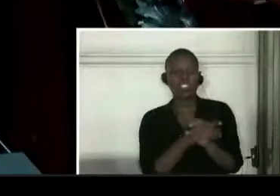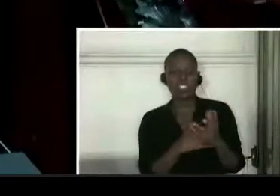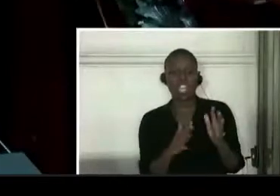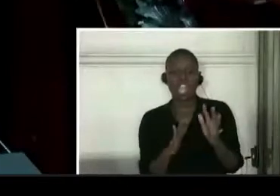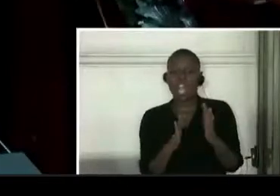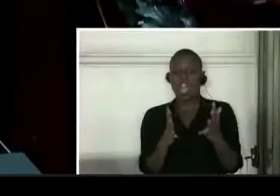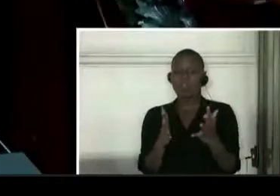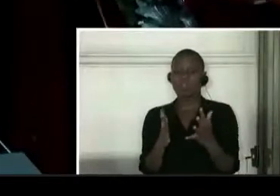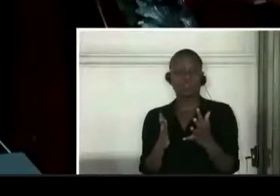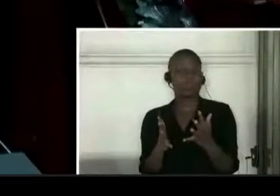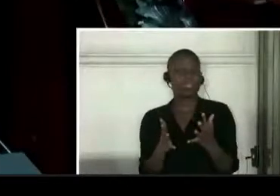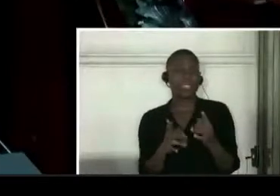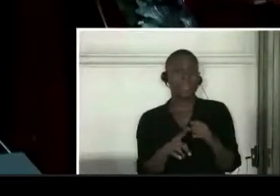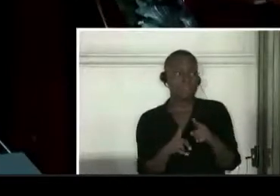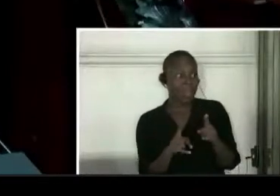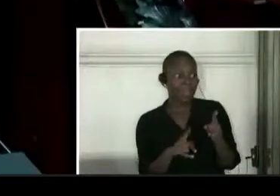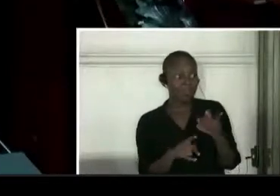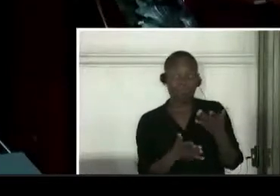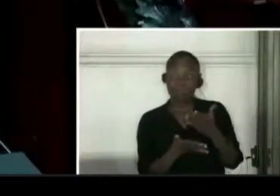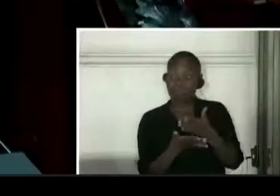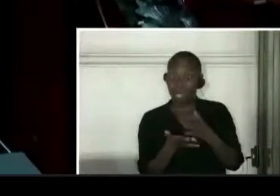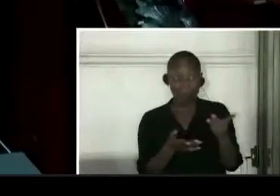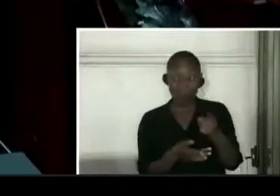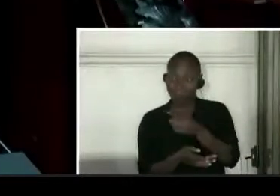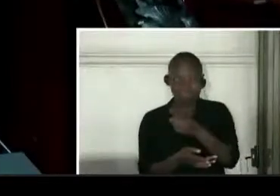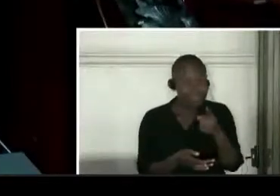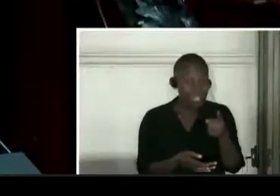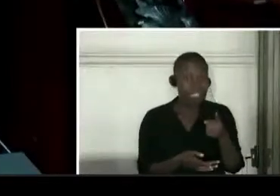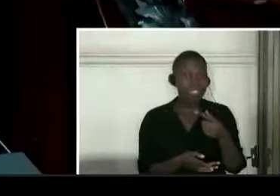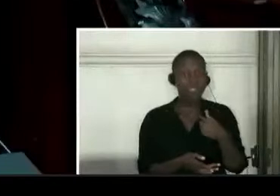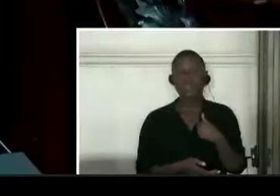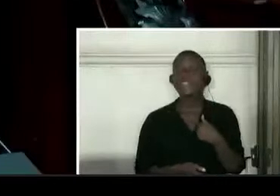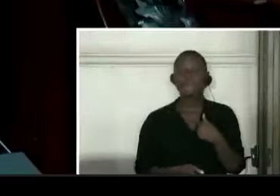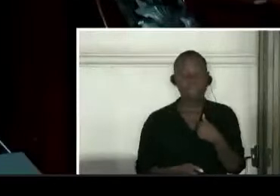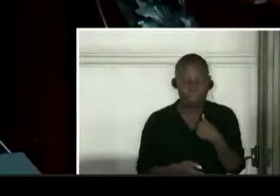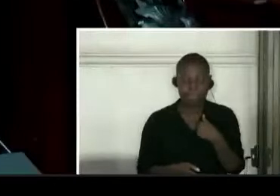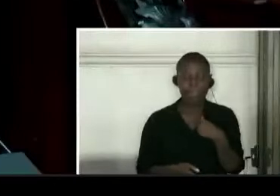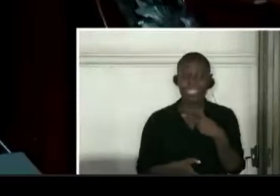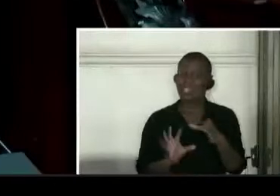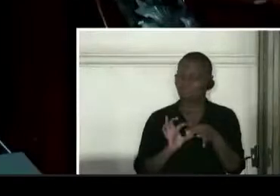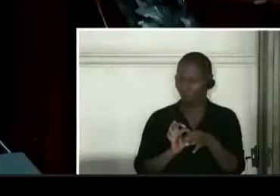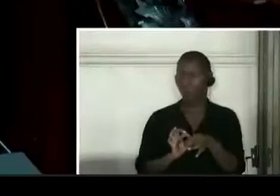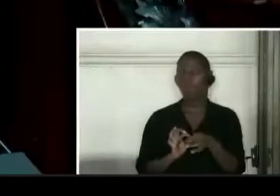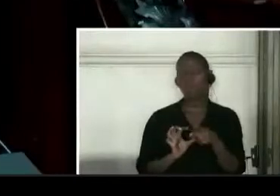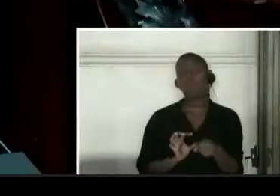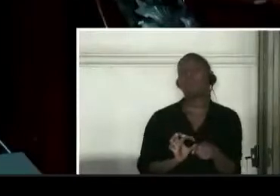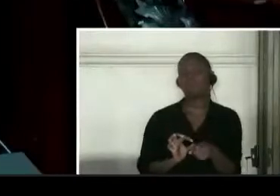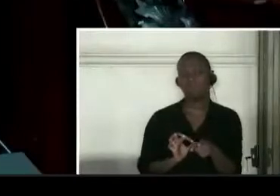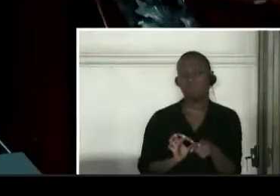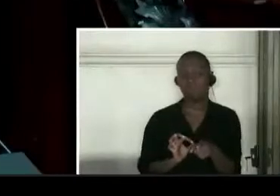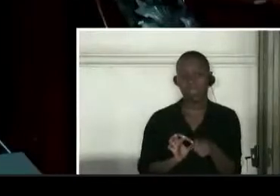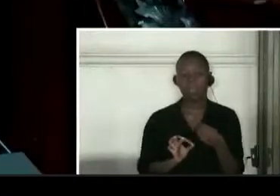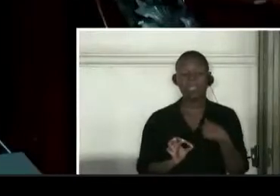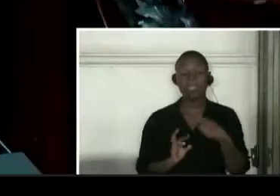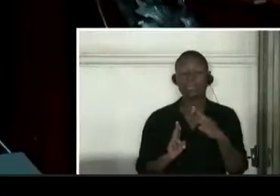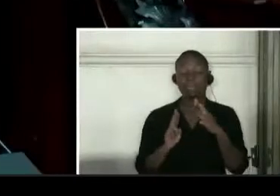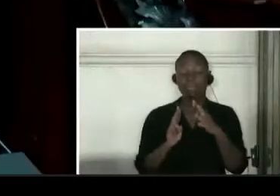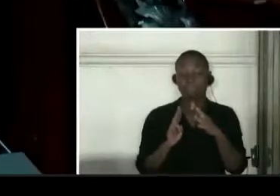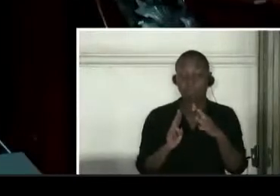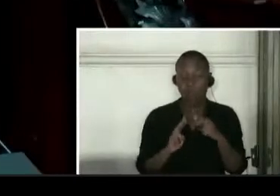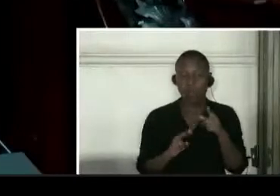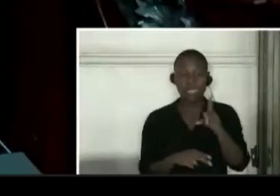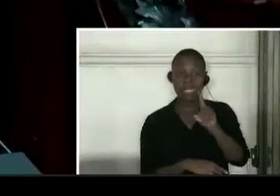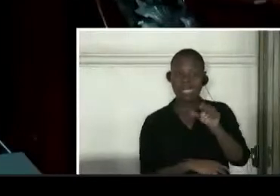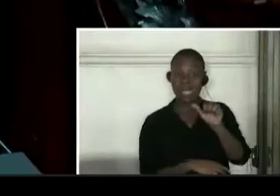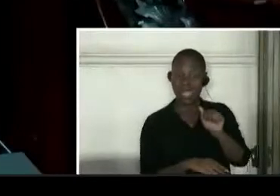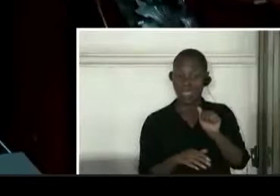us, it's the only thing we can actually call home. I do hope that somewhere inside the leader of the